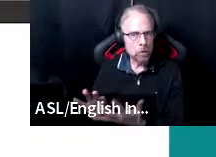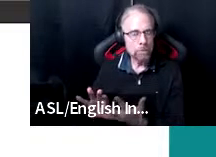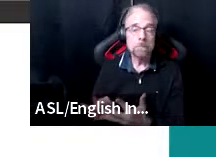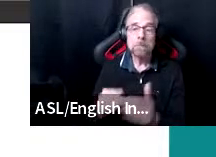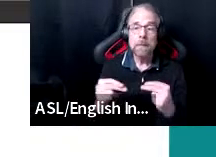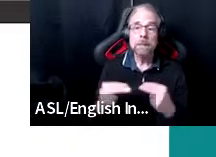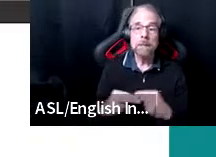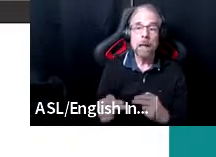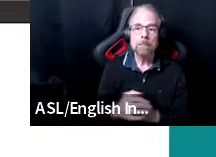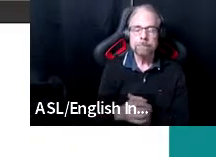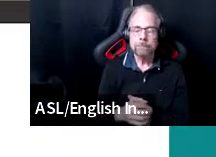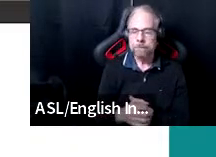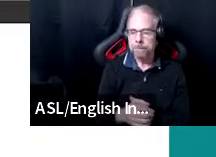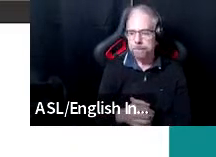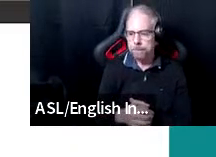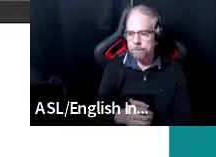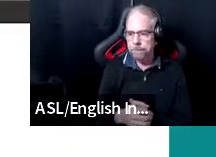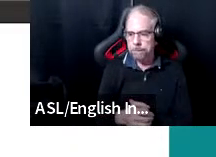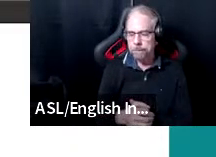slide.